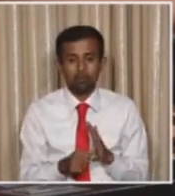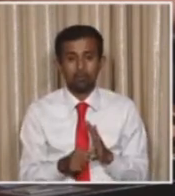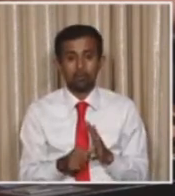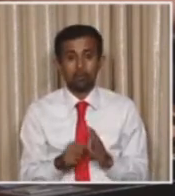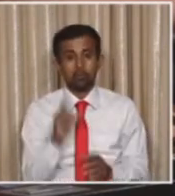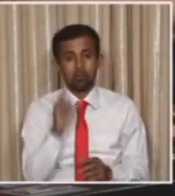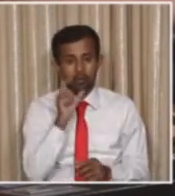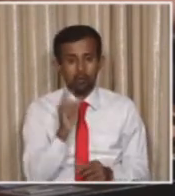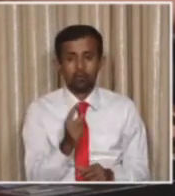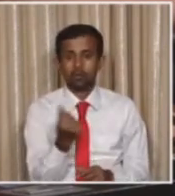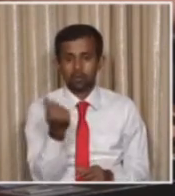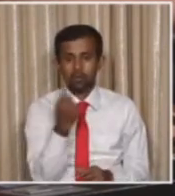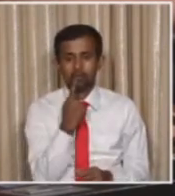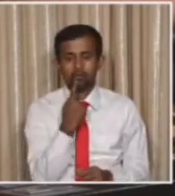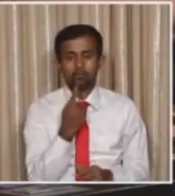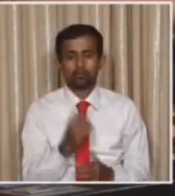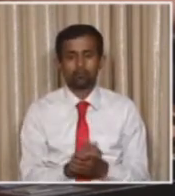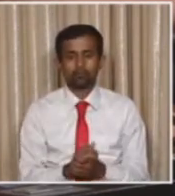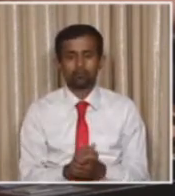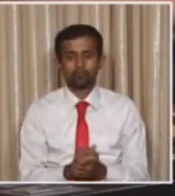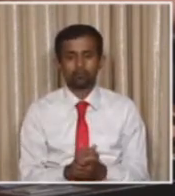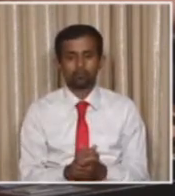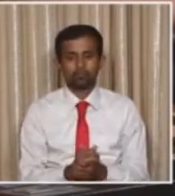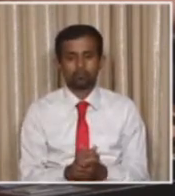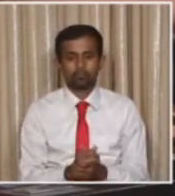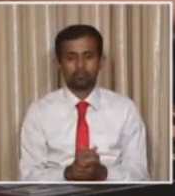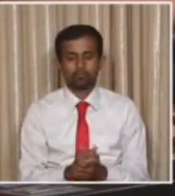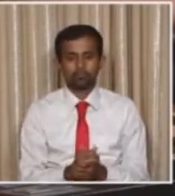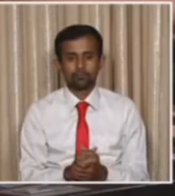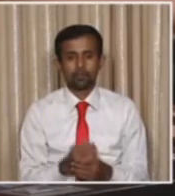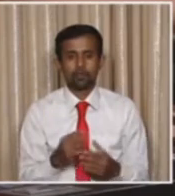disgrace. The Honorable